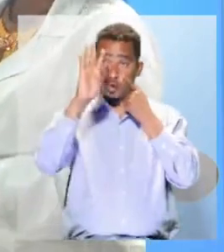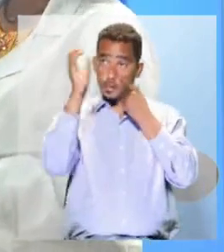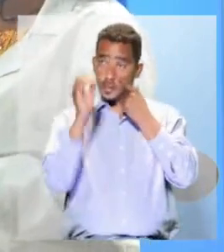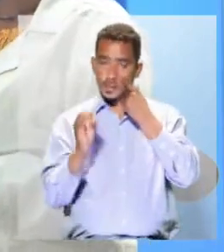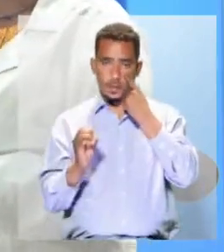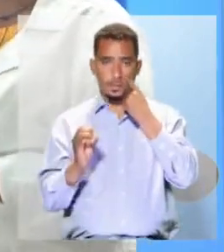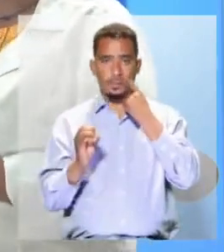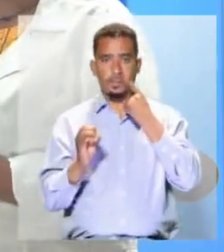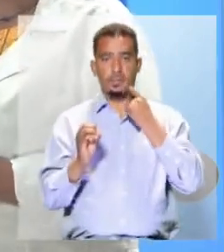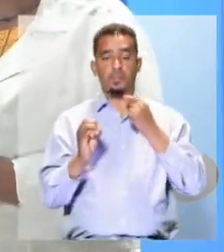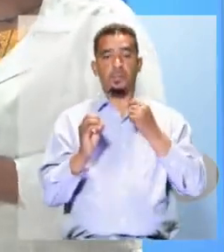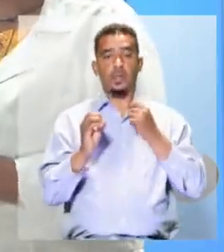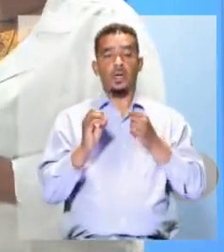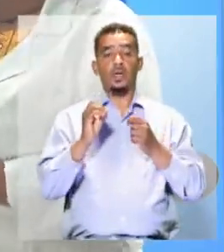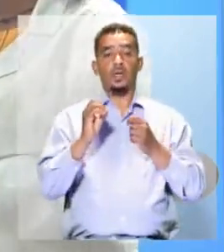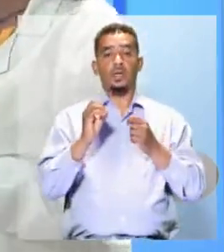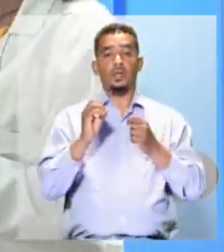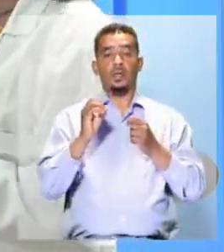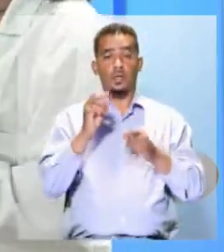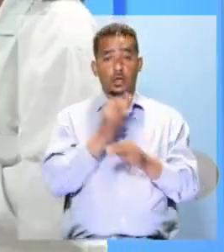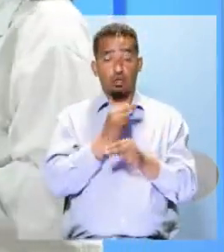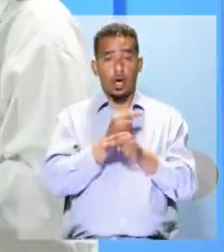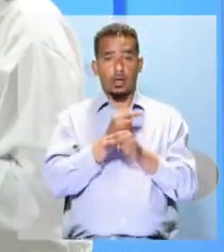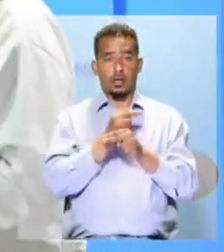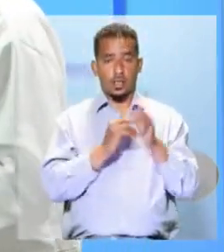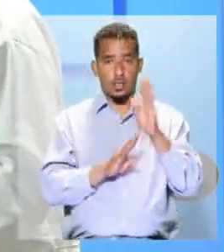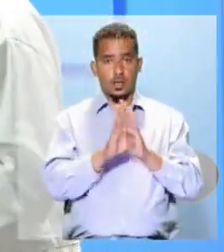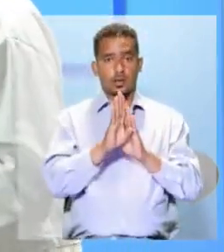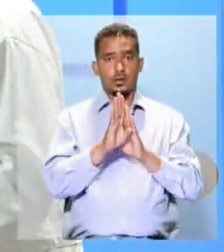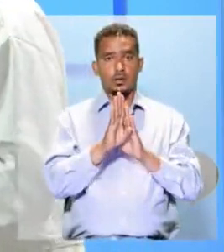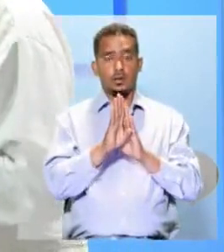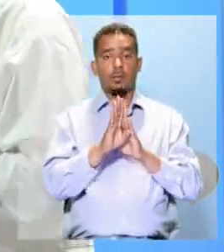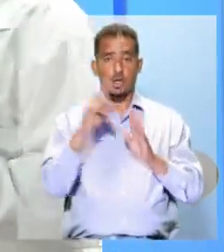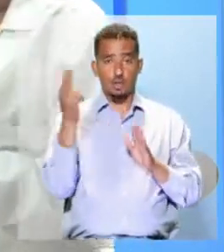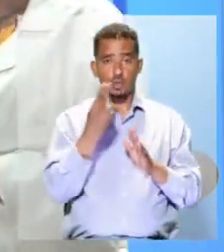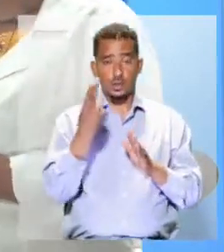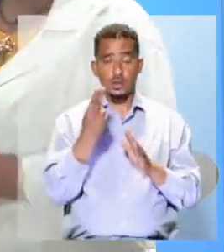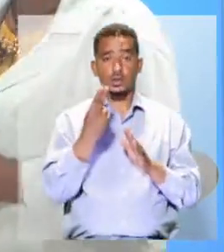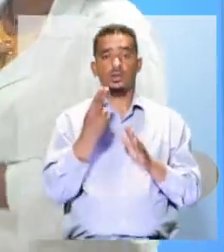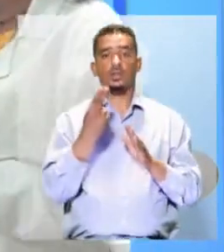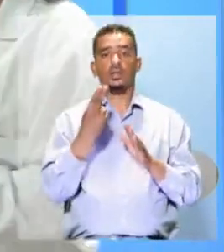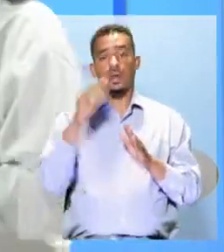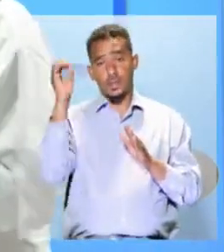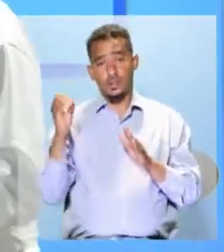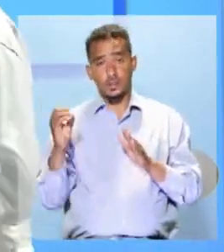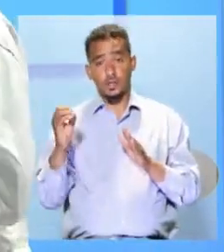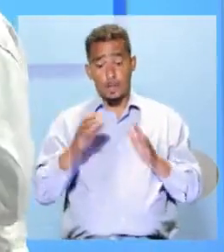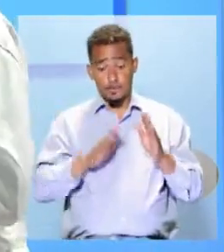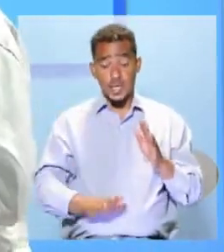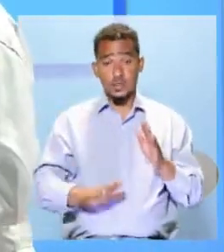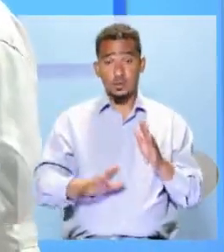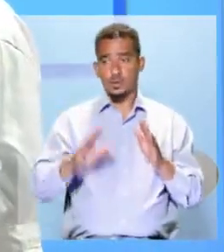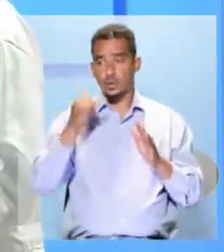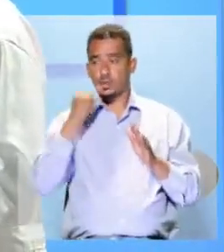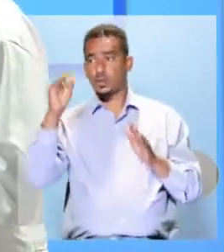2.4% rate of natural increase expressed by using percent. The birth rate is